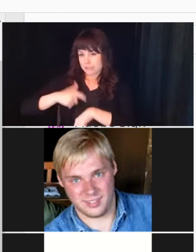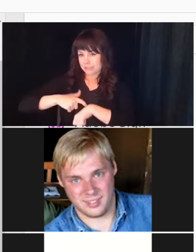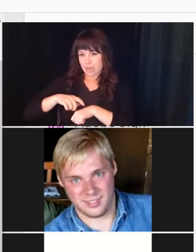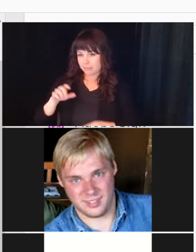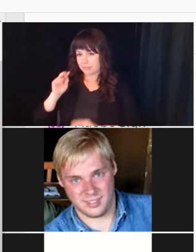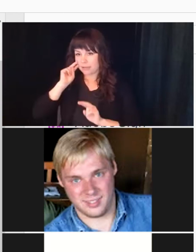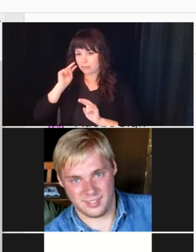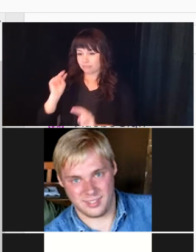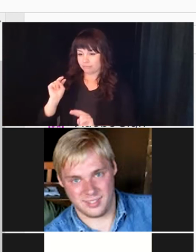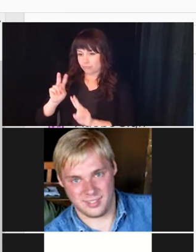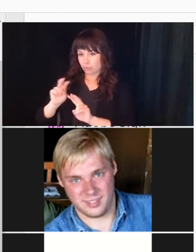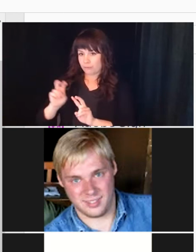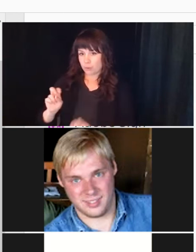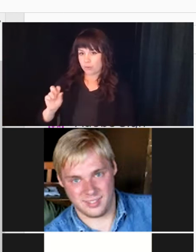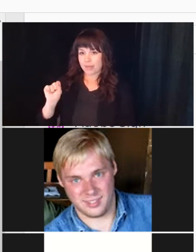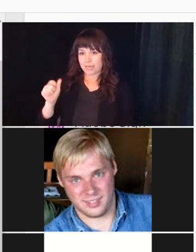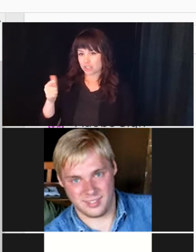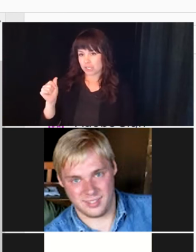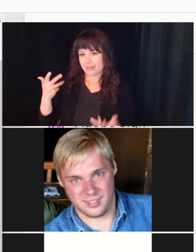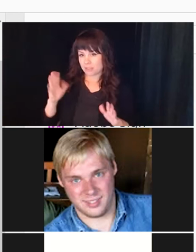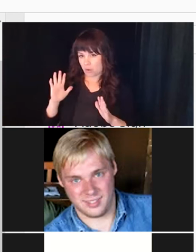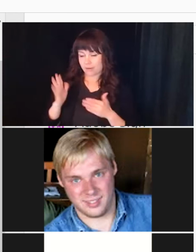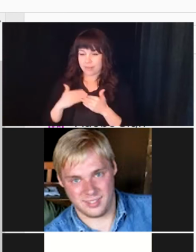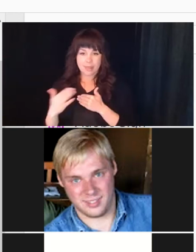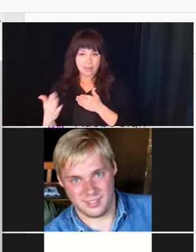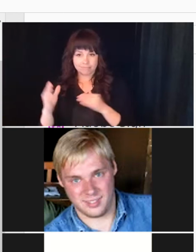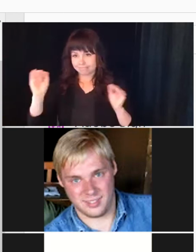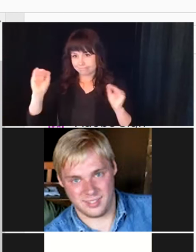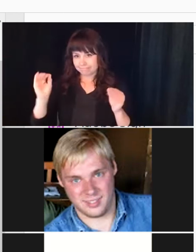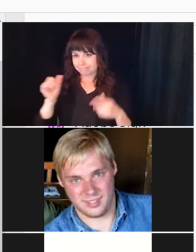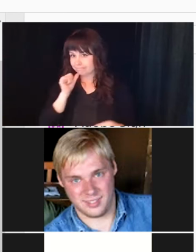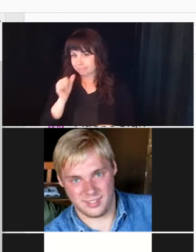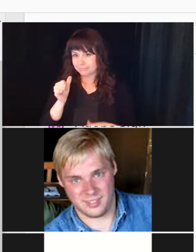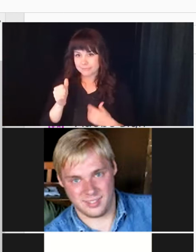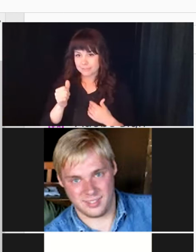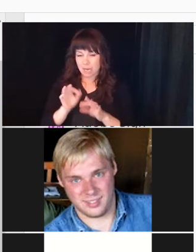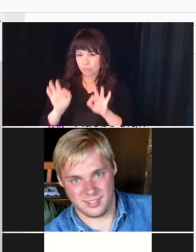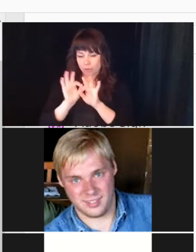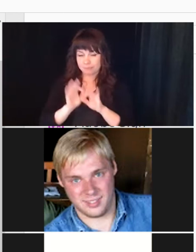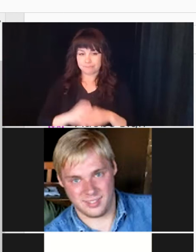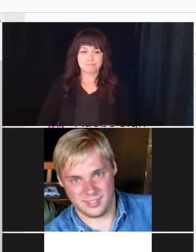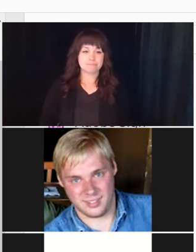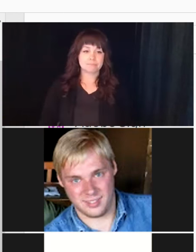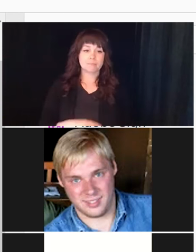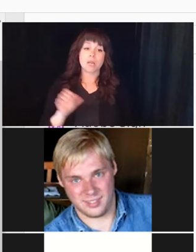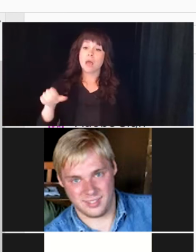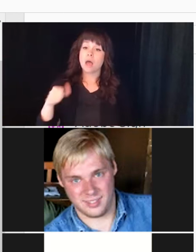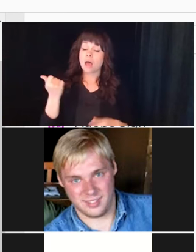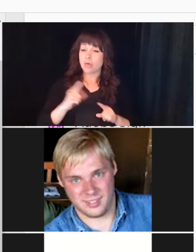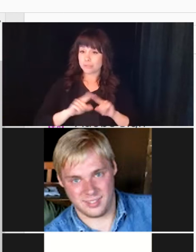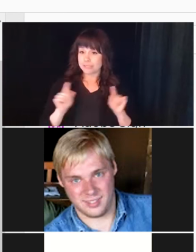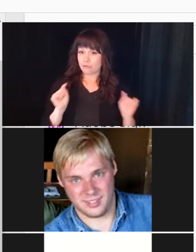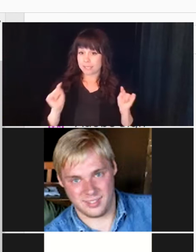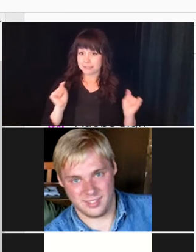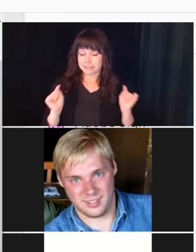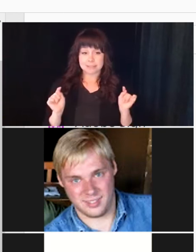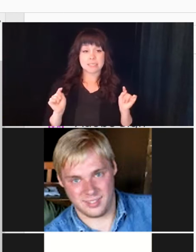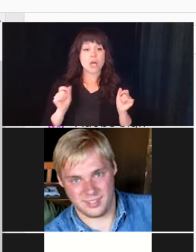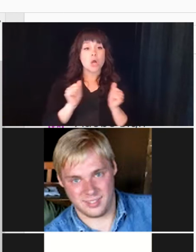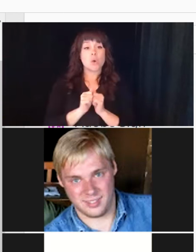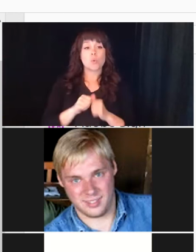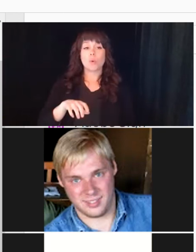After that, it no longer matters. Another difference between SSI and SSDI is that with